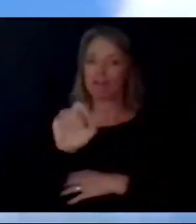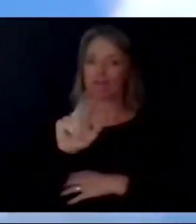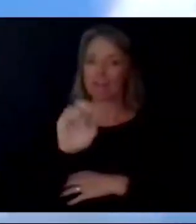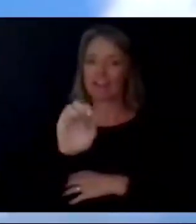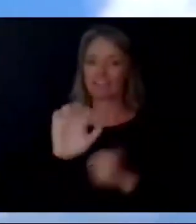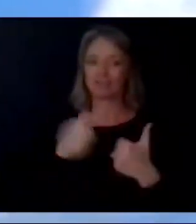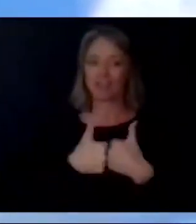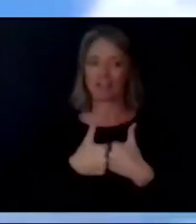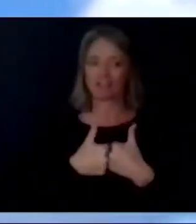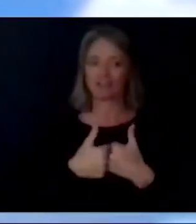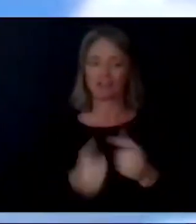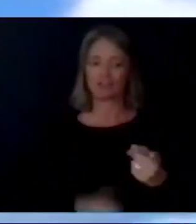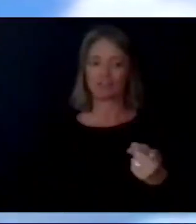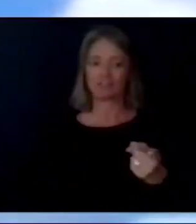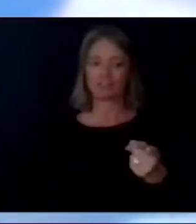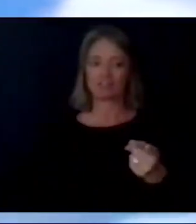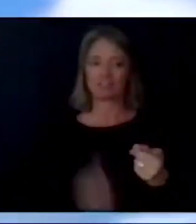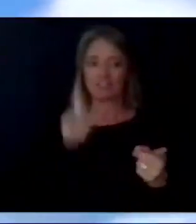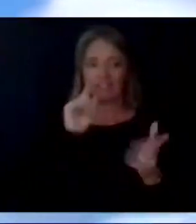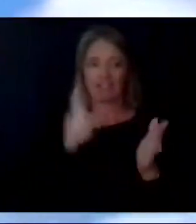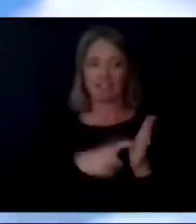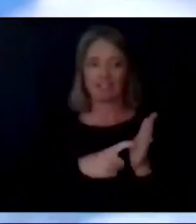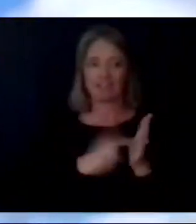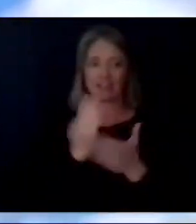I notice they're hands-free.